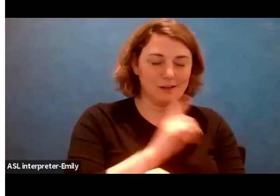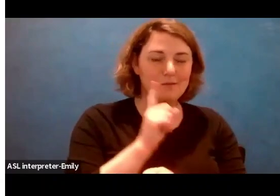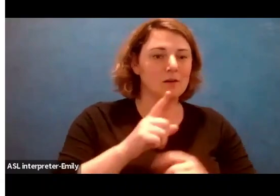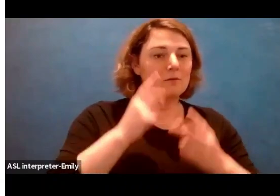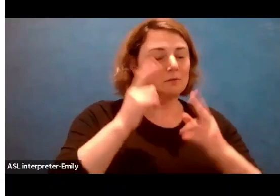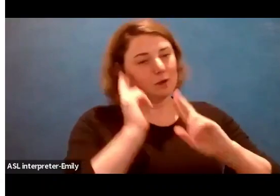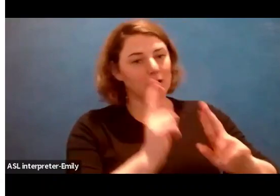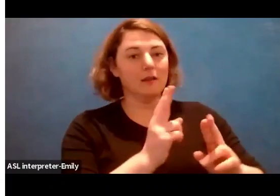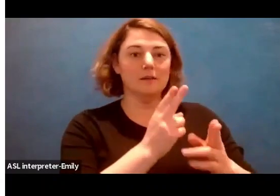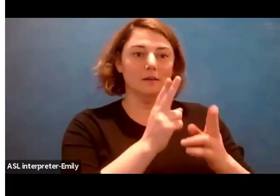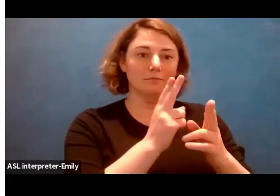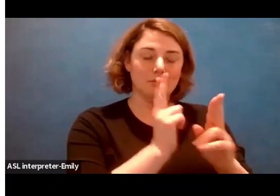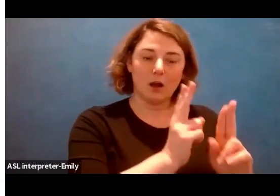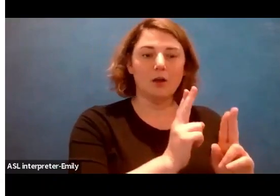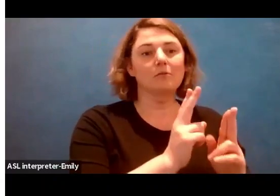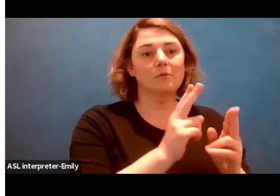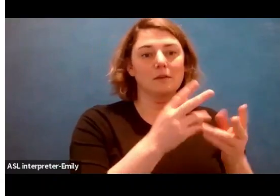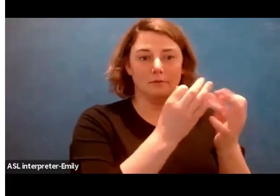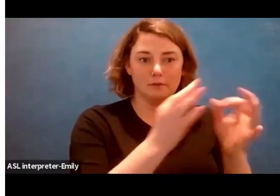nations.